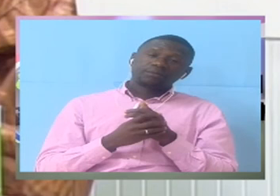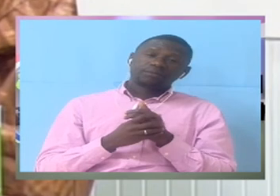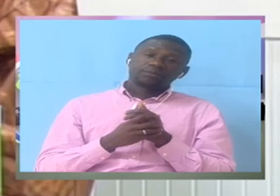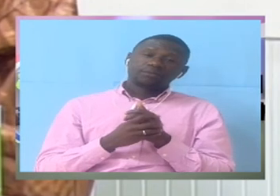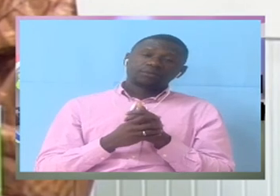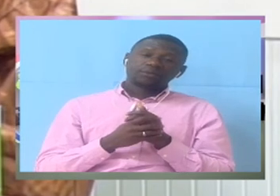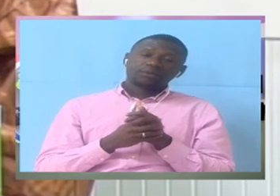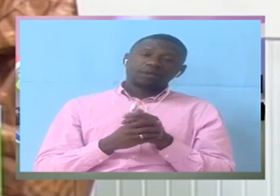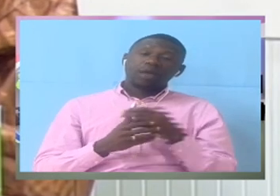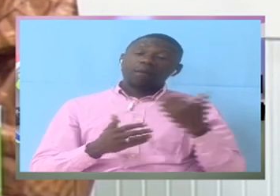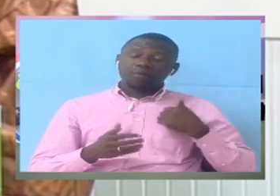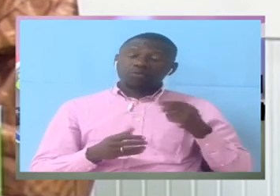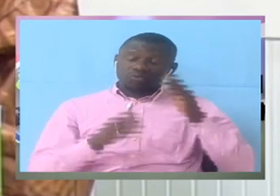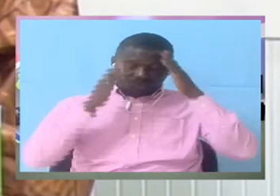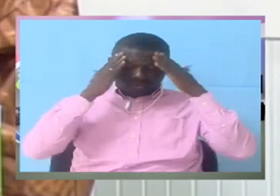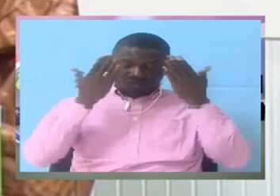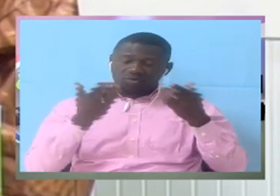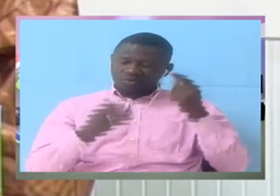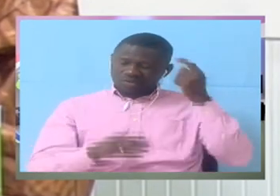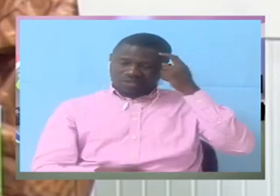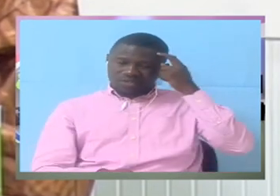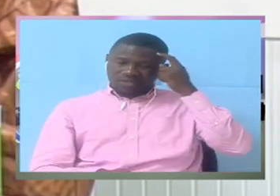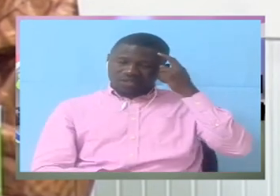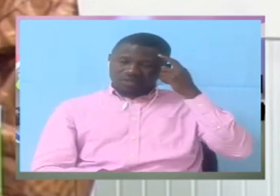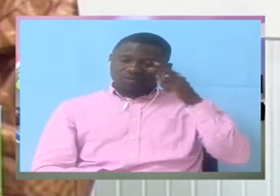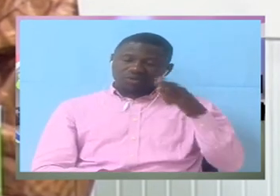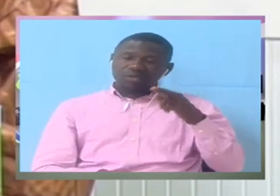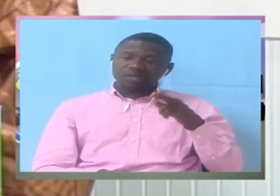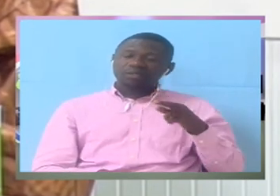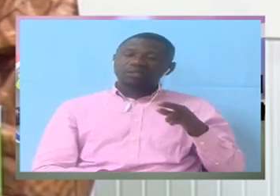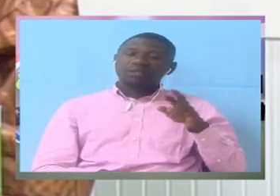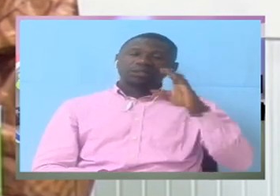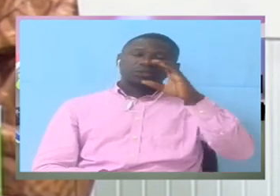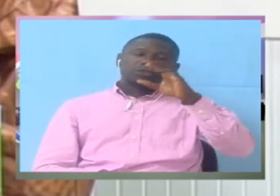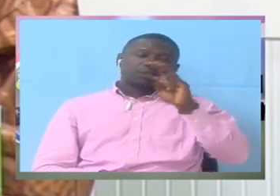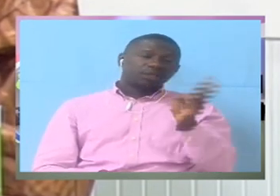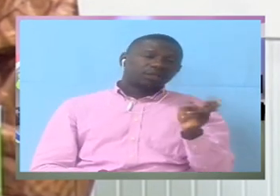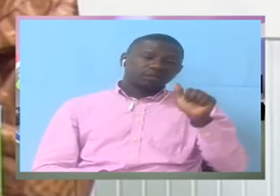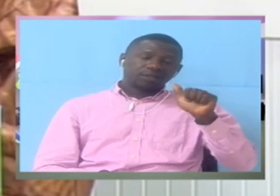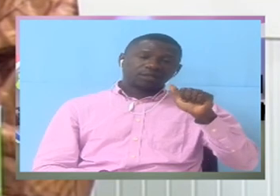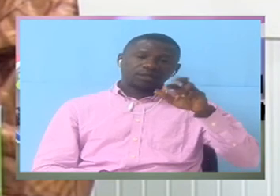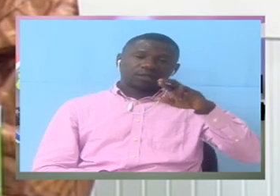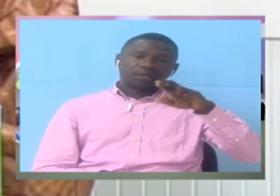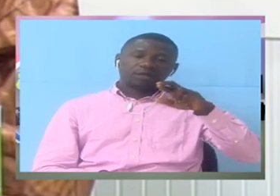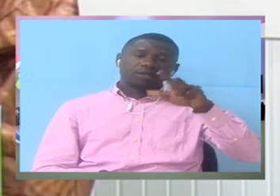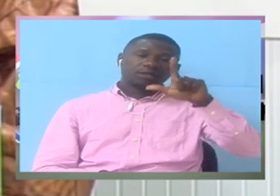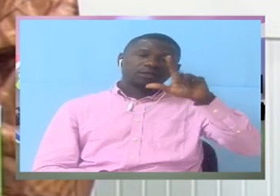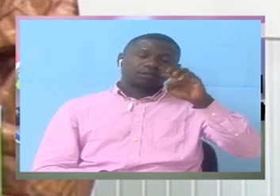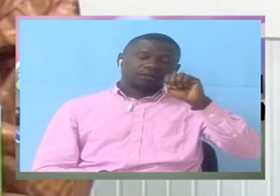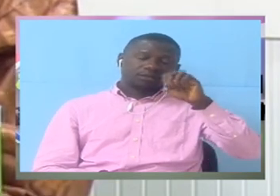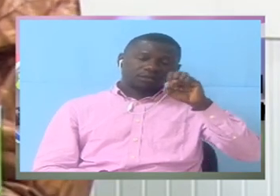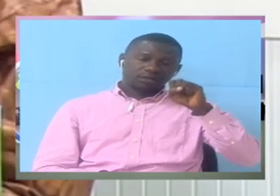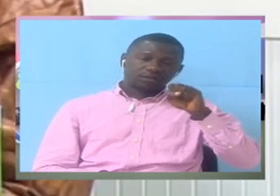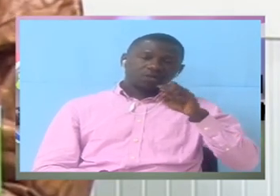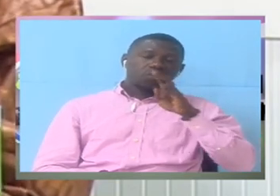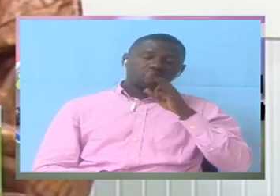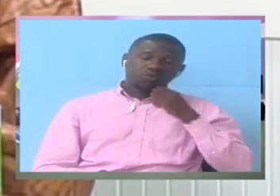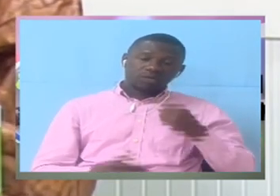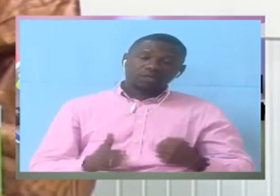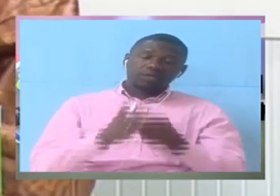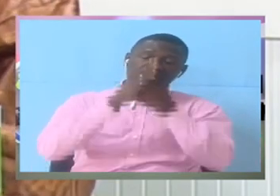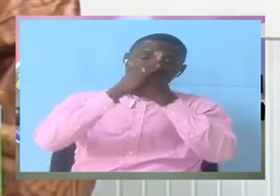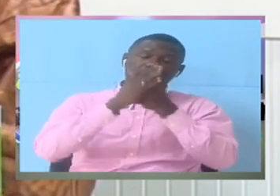1992, those who don't know will think that it was Charles Taylor who attacked Monrovia.